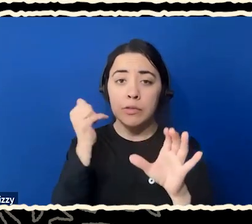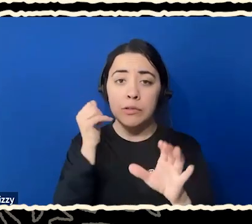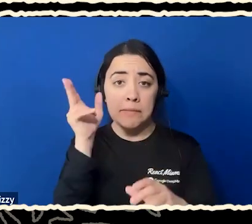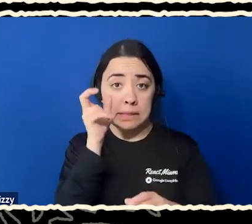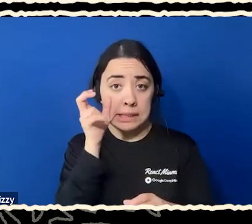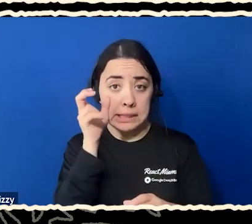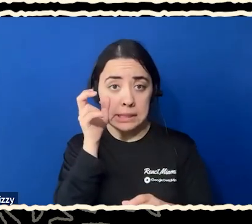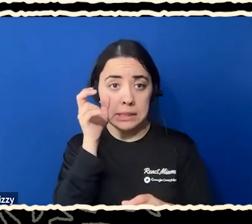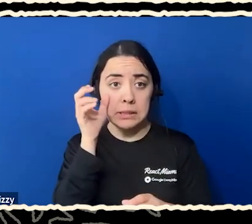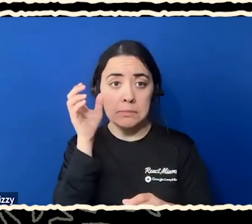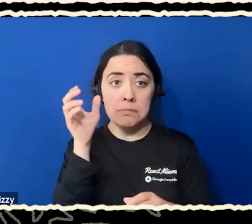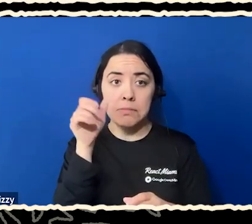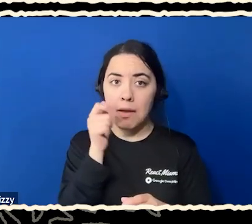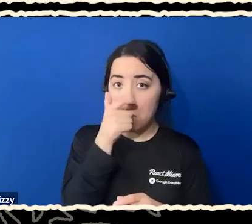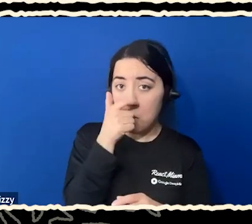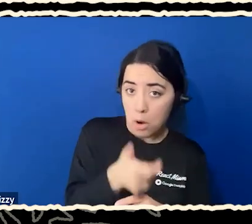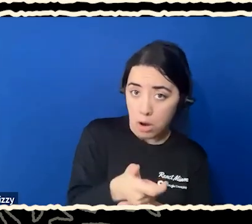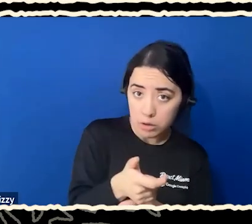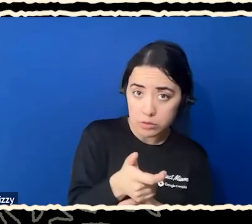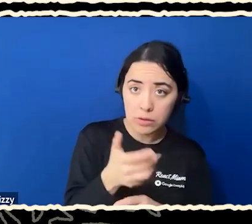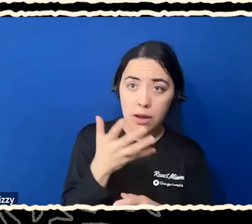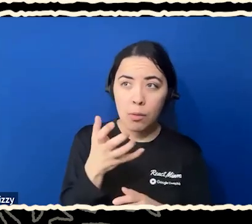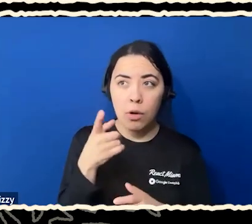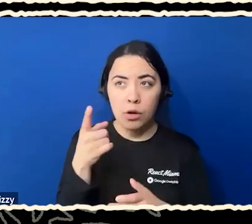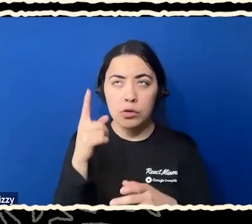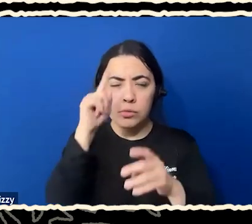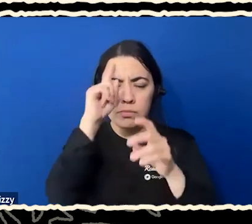stuff but not watching it, so that you know what's going on.